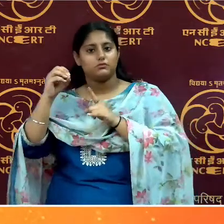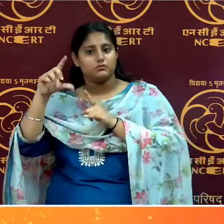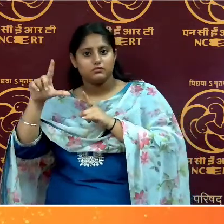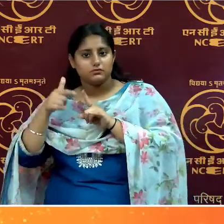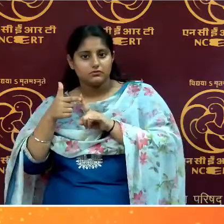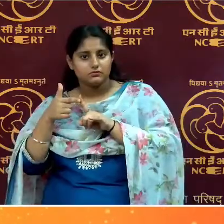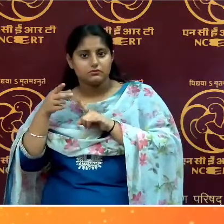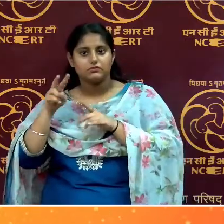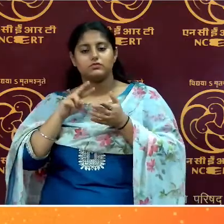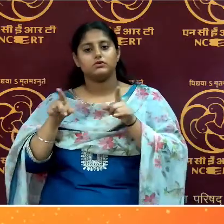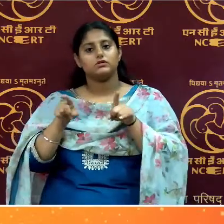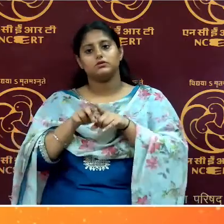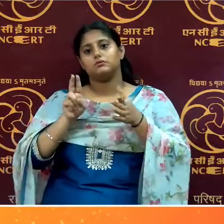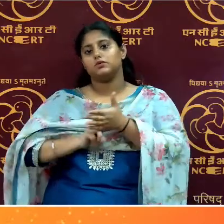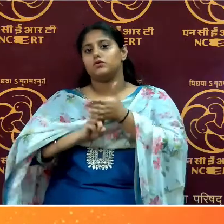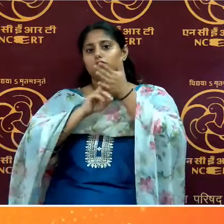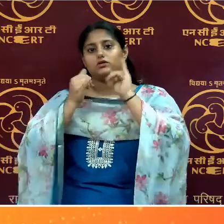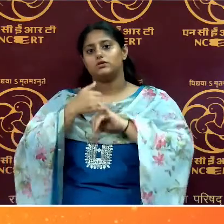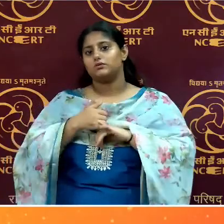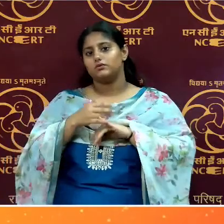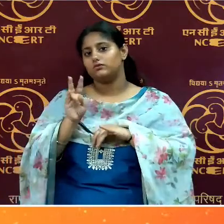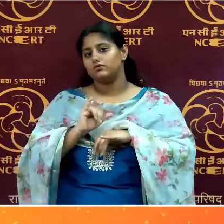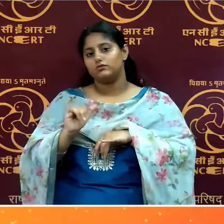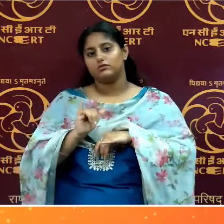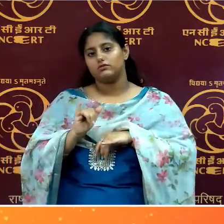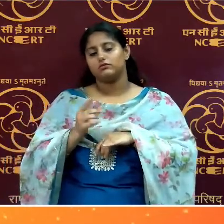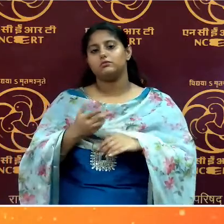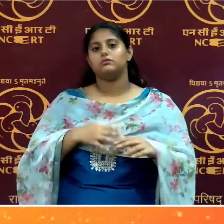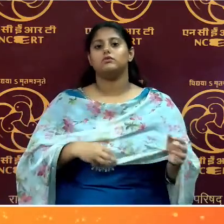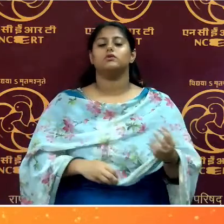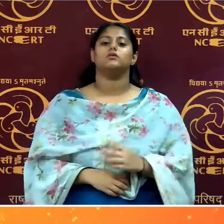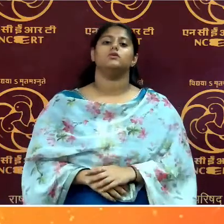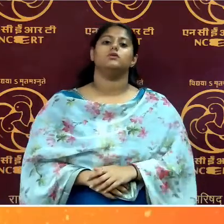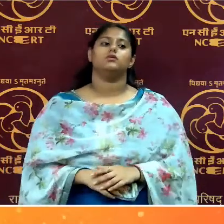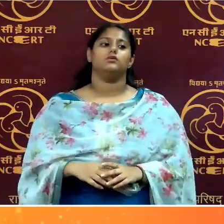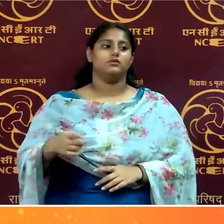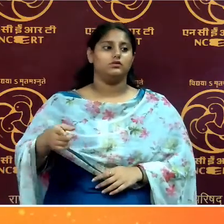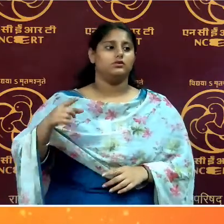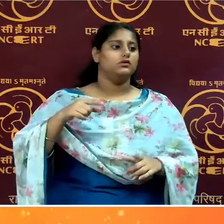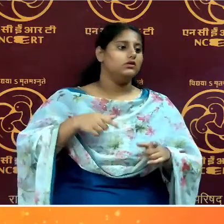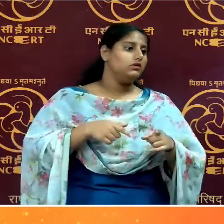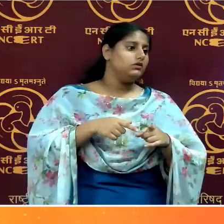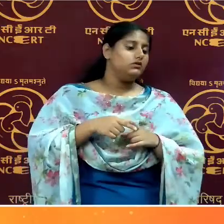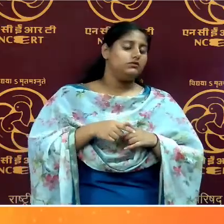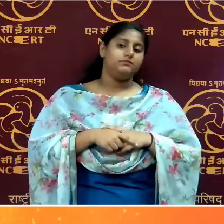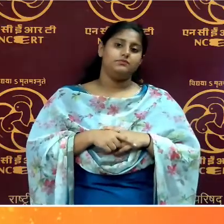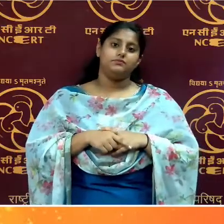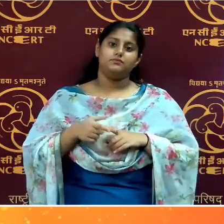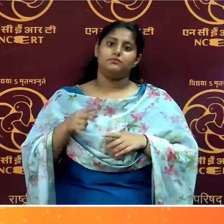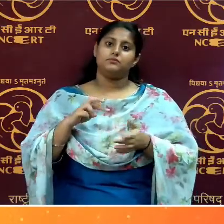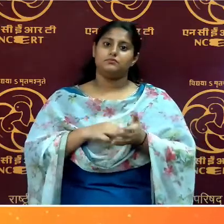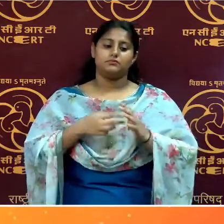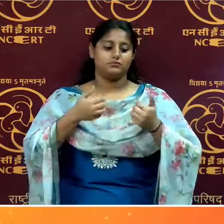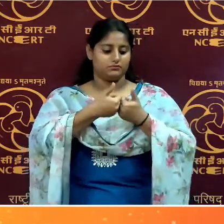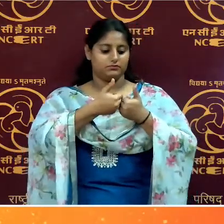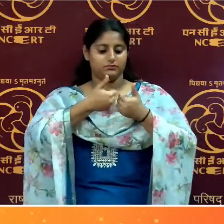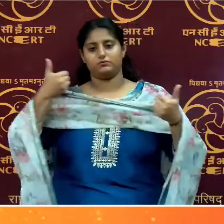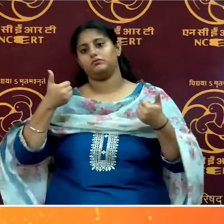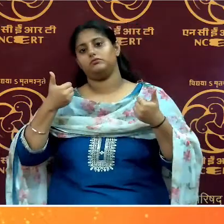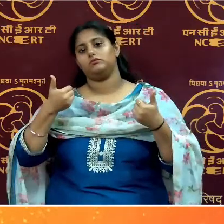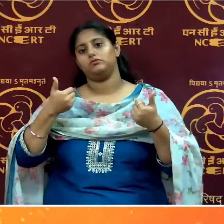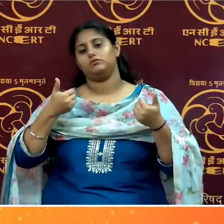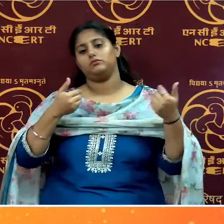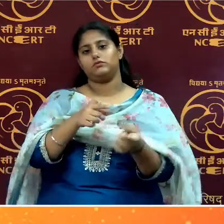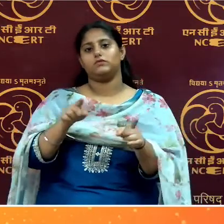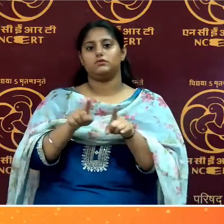and we also have seen that the like poles, they repel each other. So,